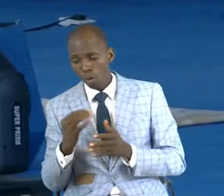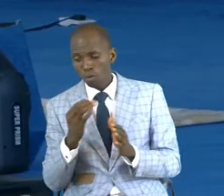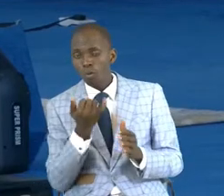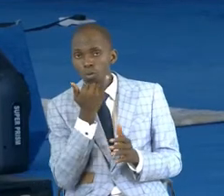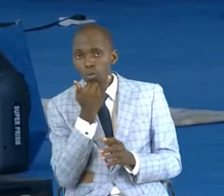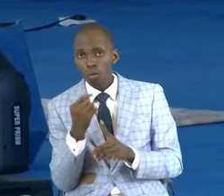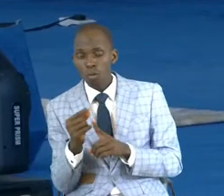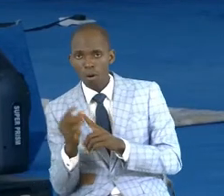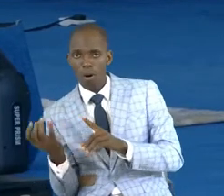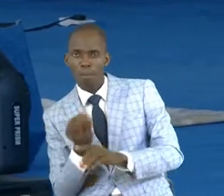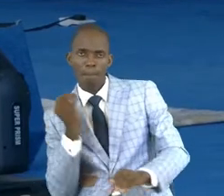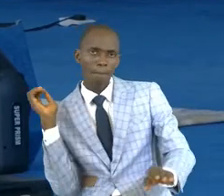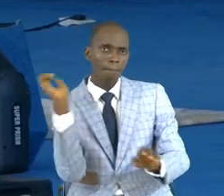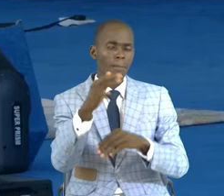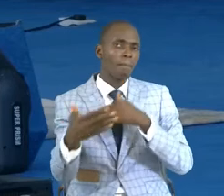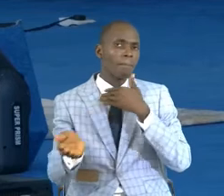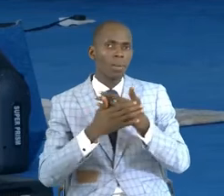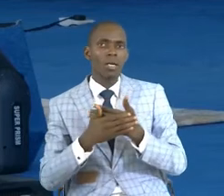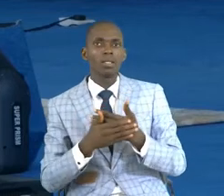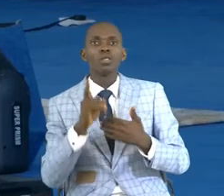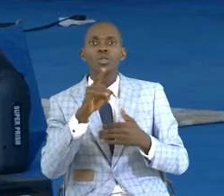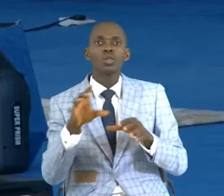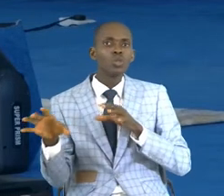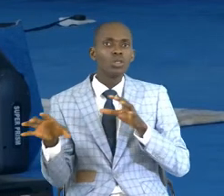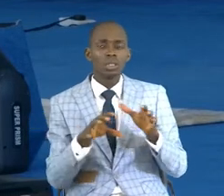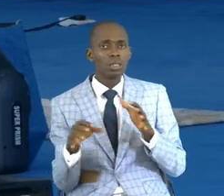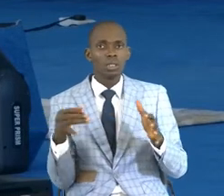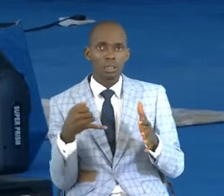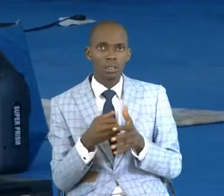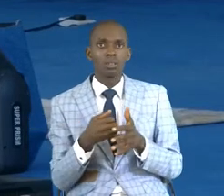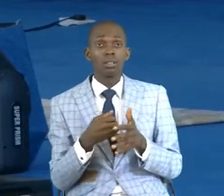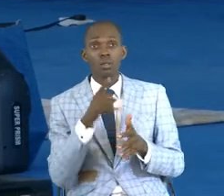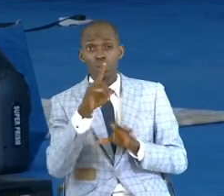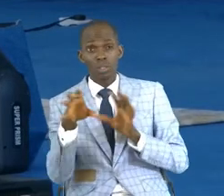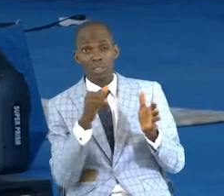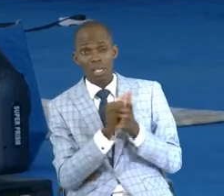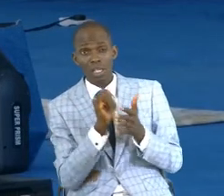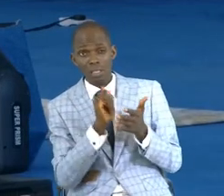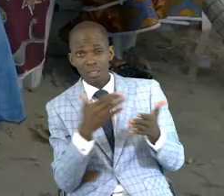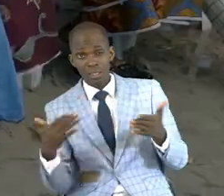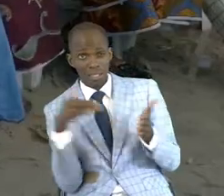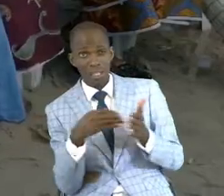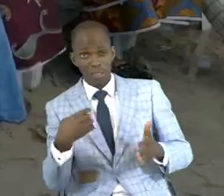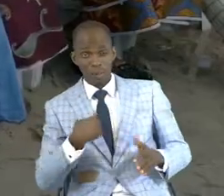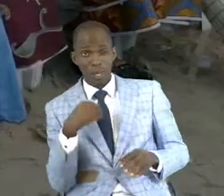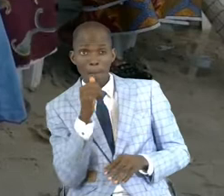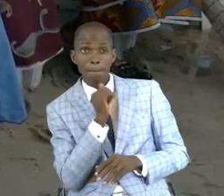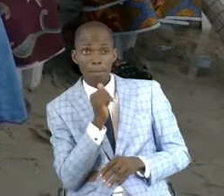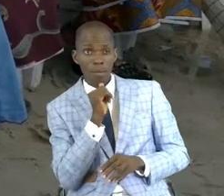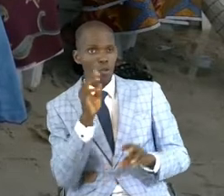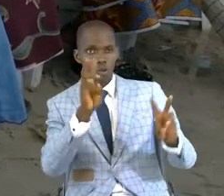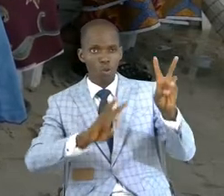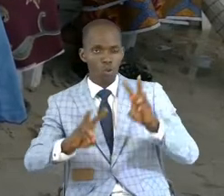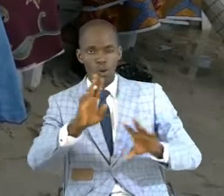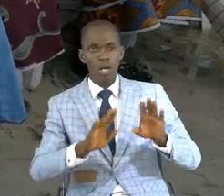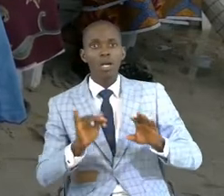You did that to me privately, I'll show you. Then you go to the social media and you broadcast